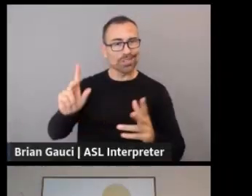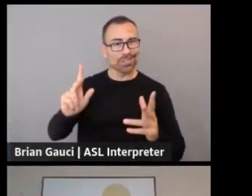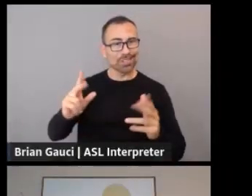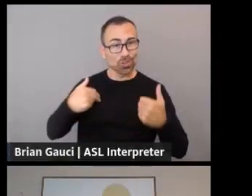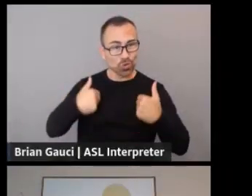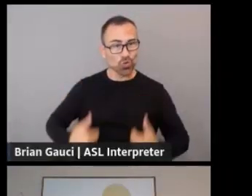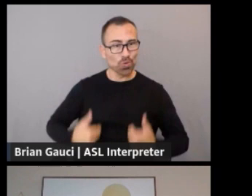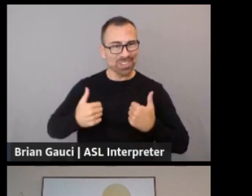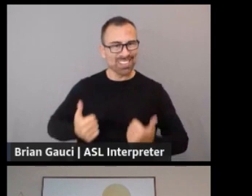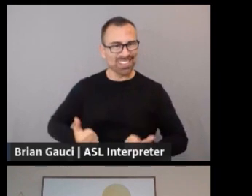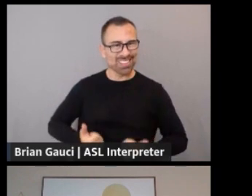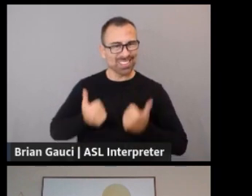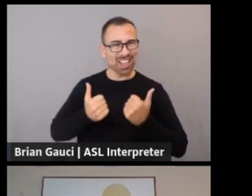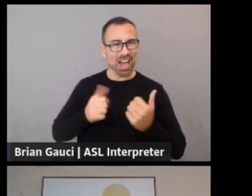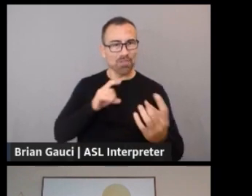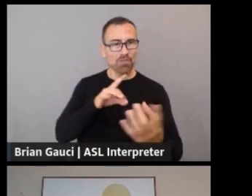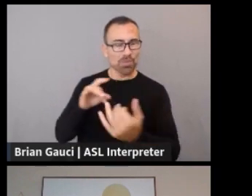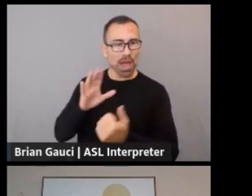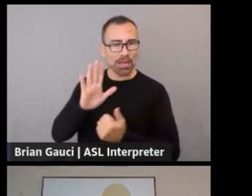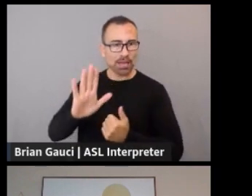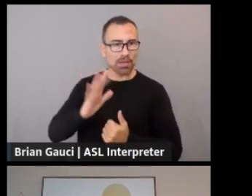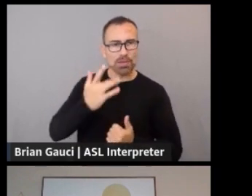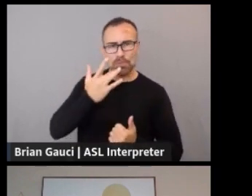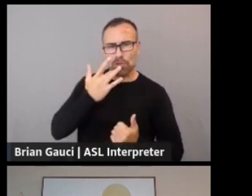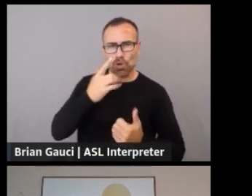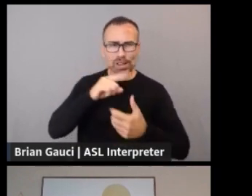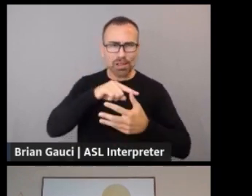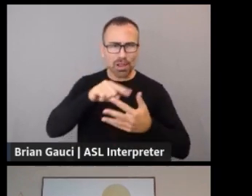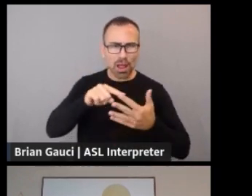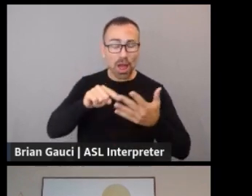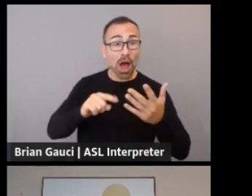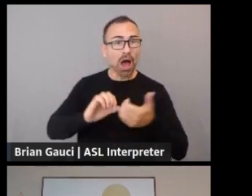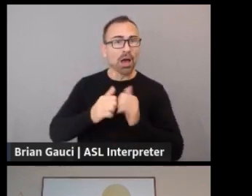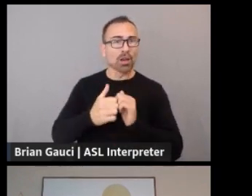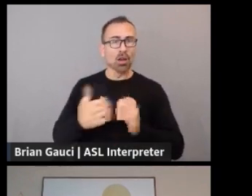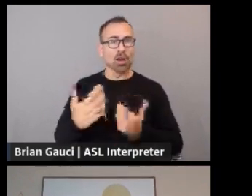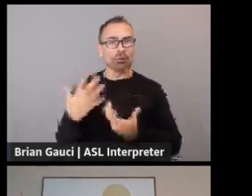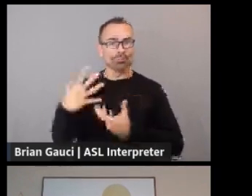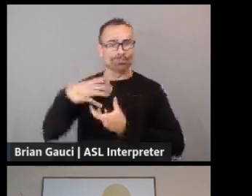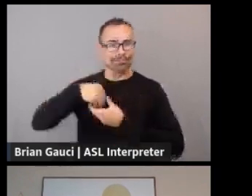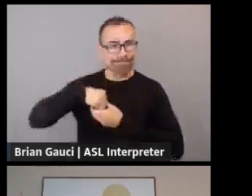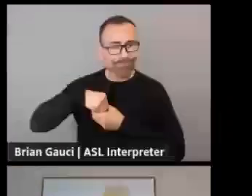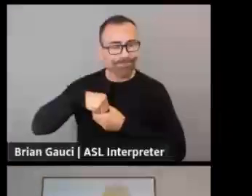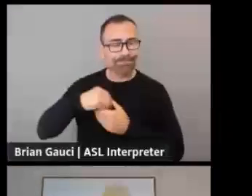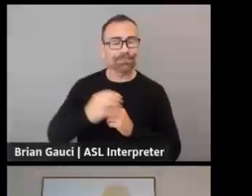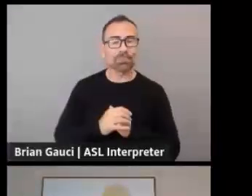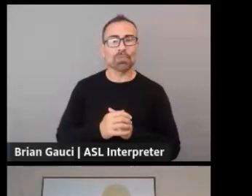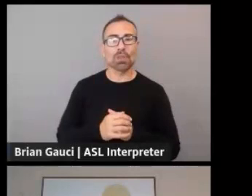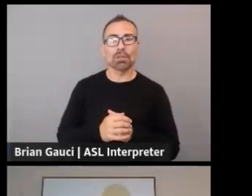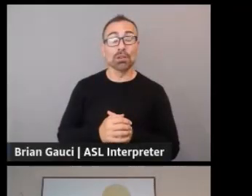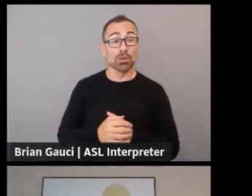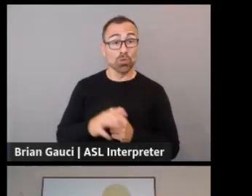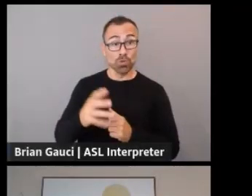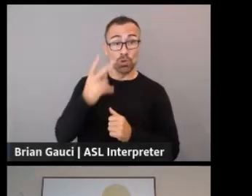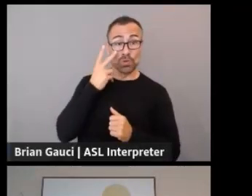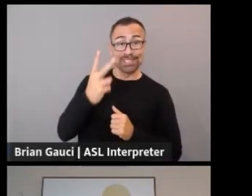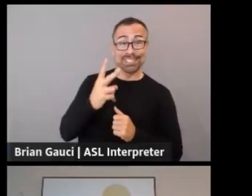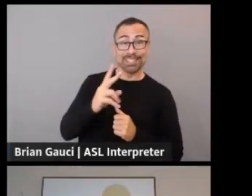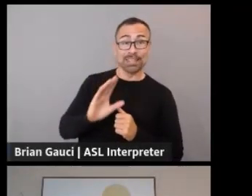and how they implemented that. You can tell that with the outputs of this model, it